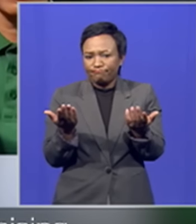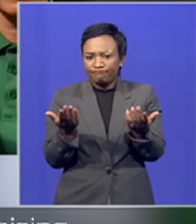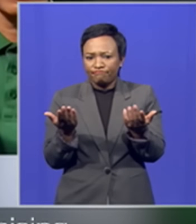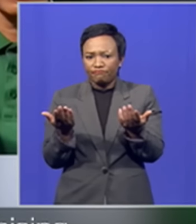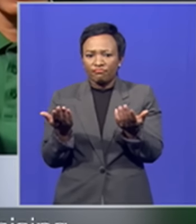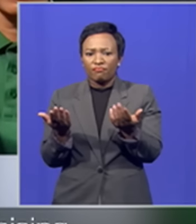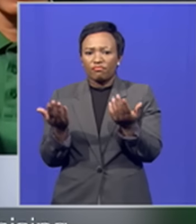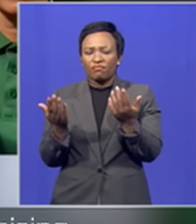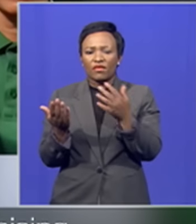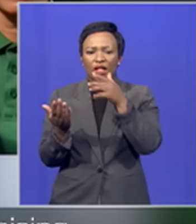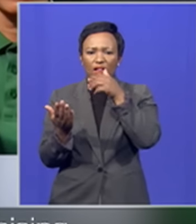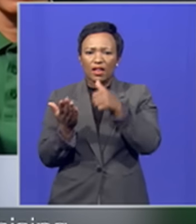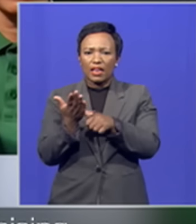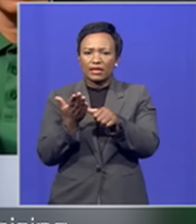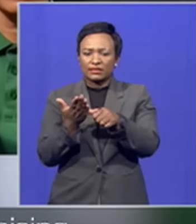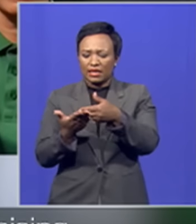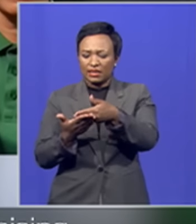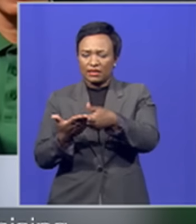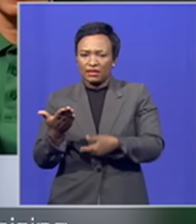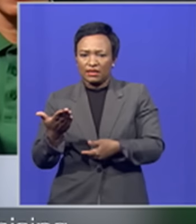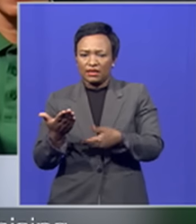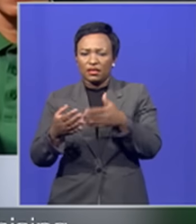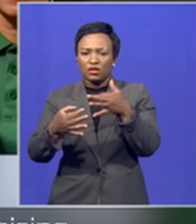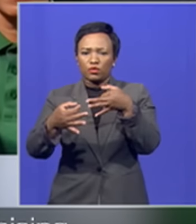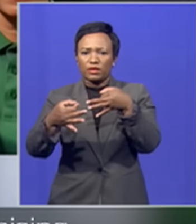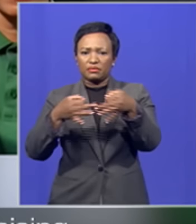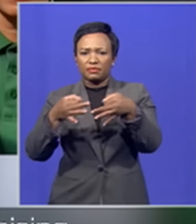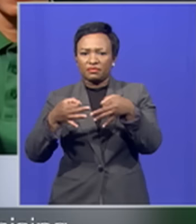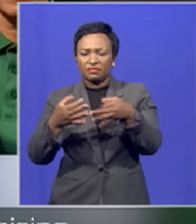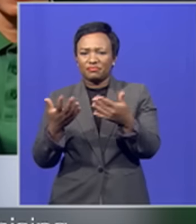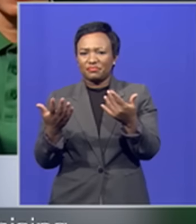mo lekwalong le le neng le tlhalosa gore